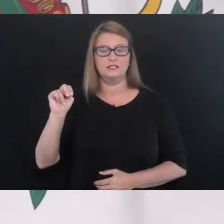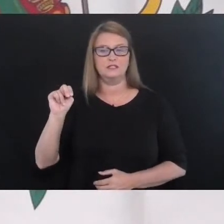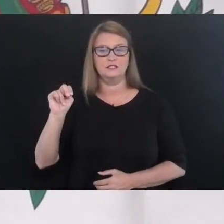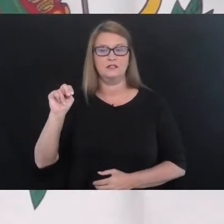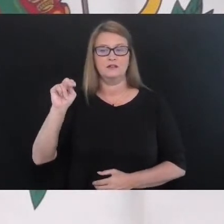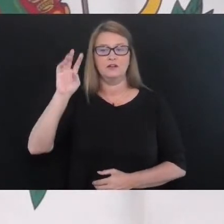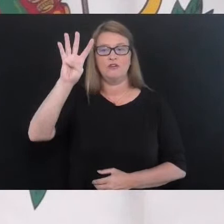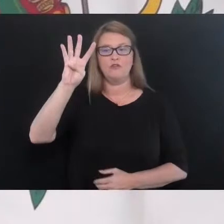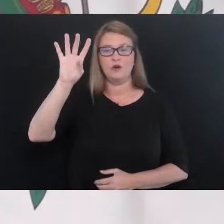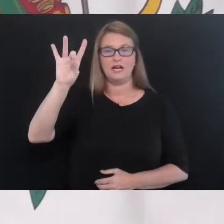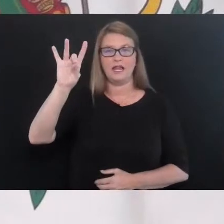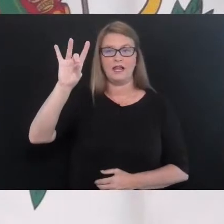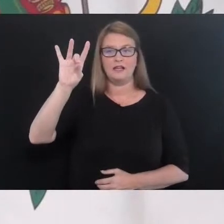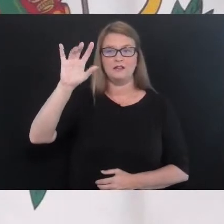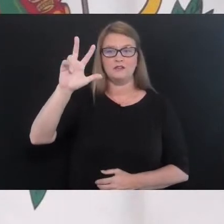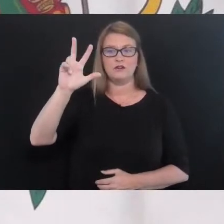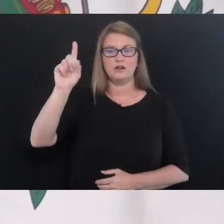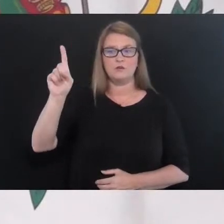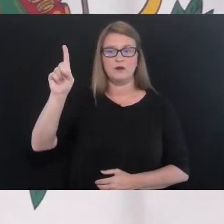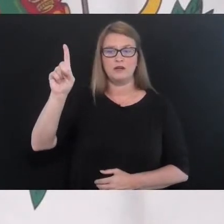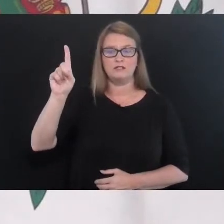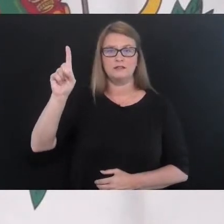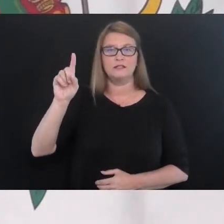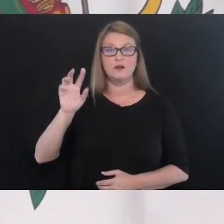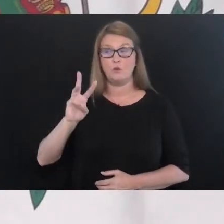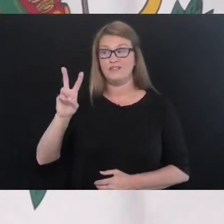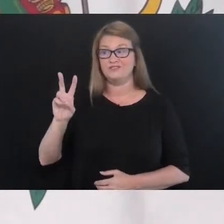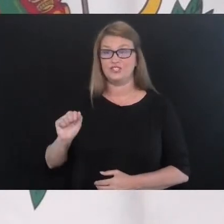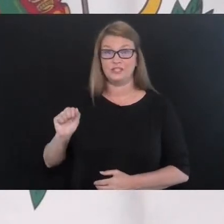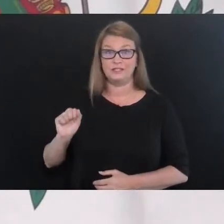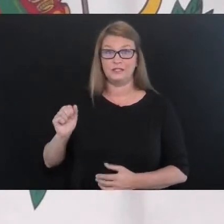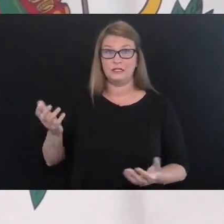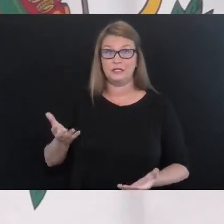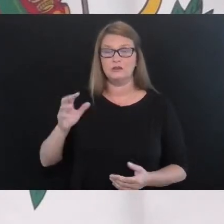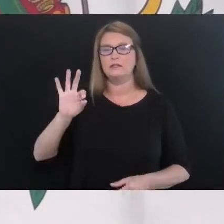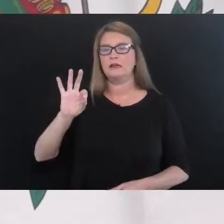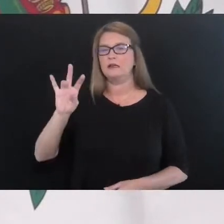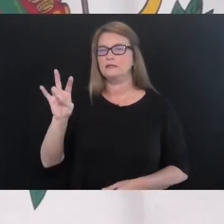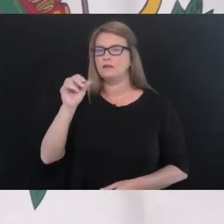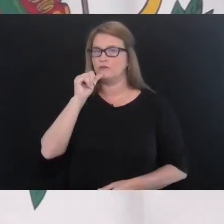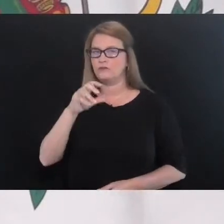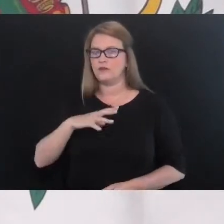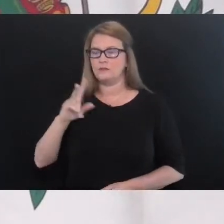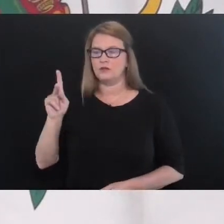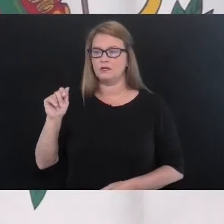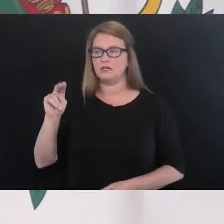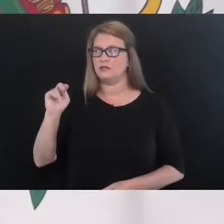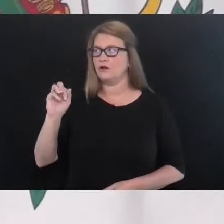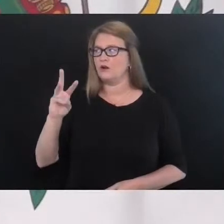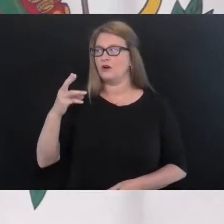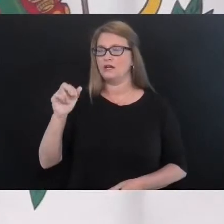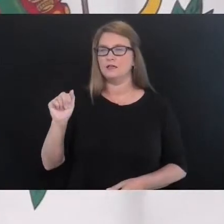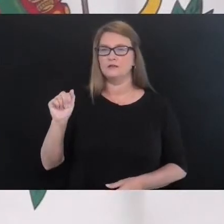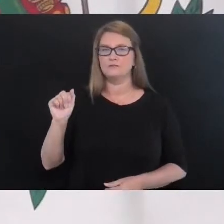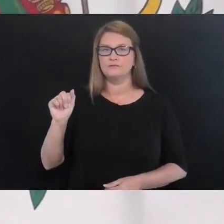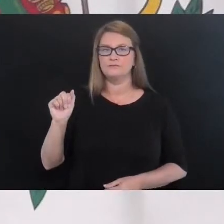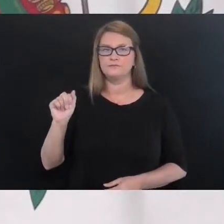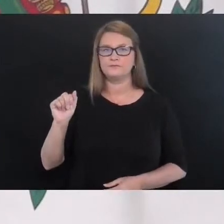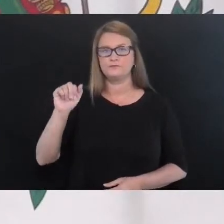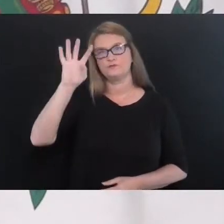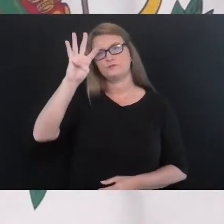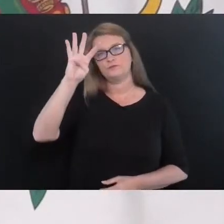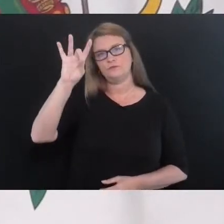The 4,831st death in West Virginia is a 97-year-old female from Kanawha County.